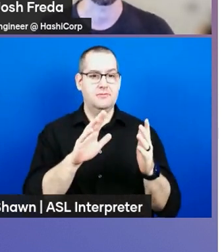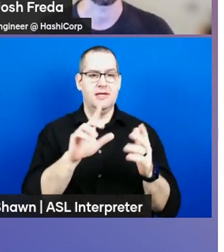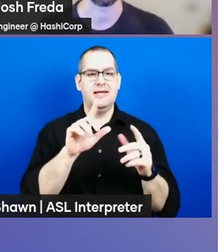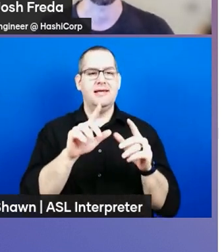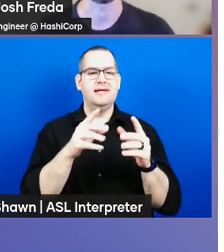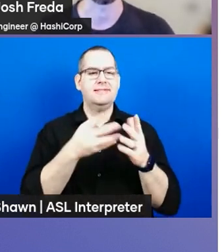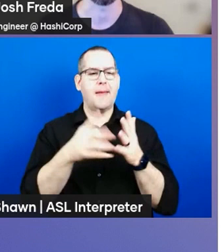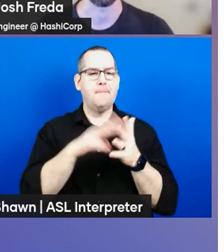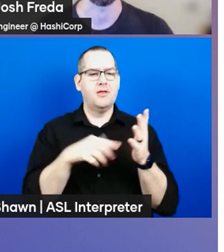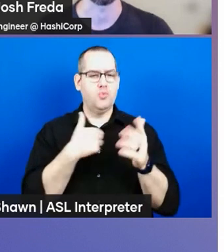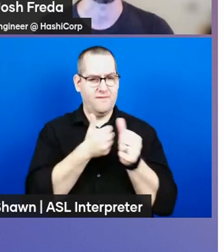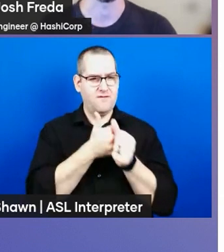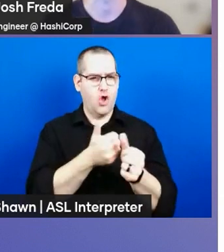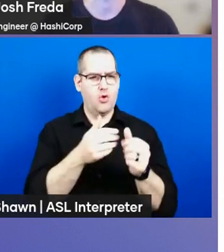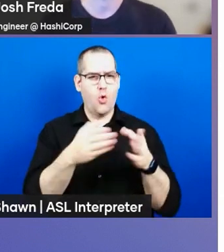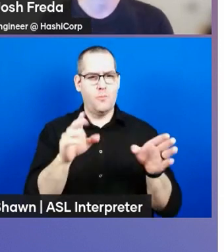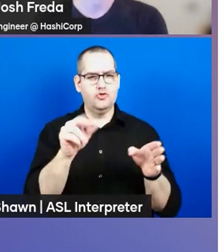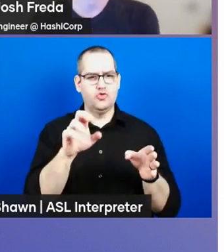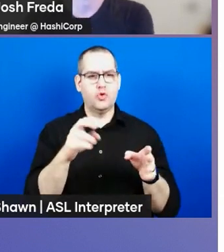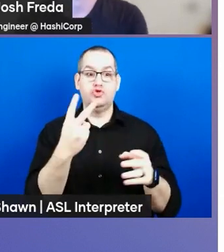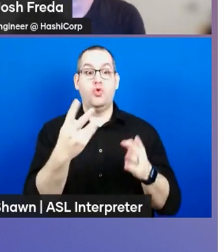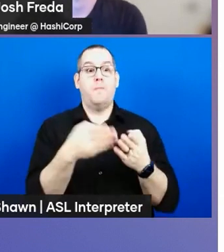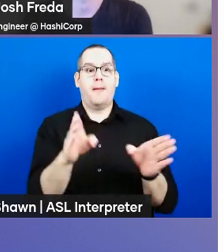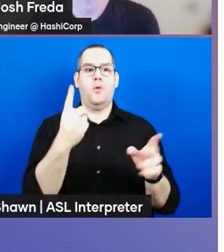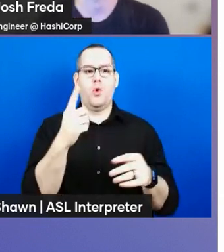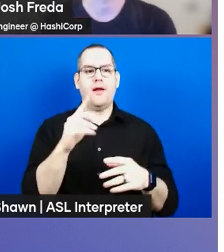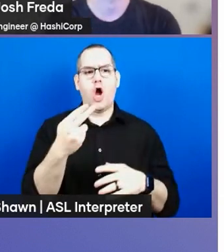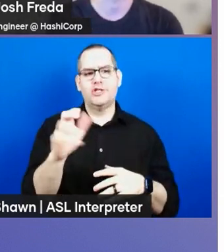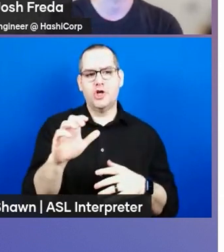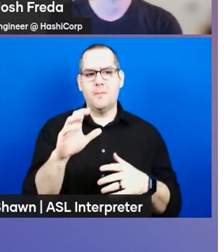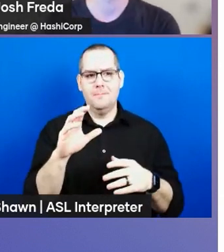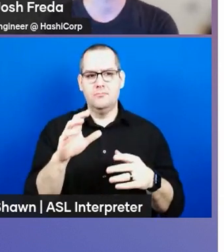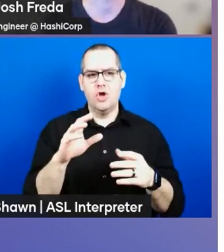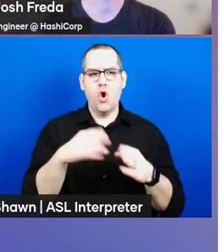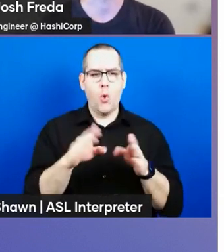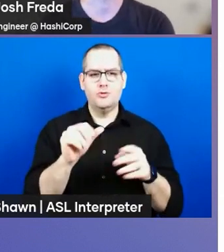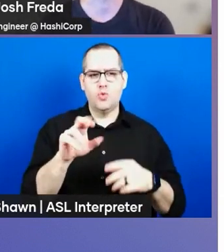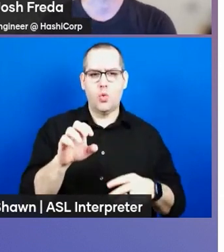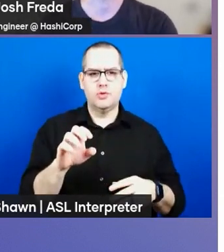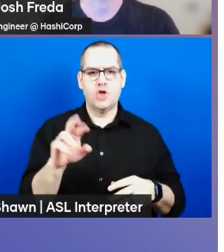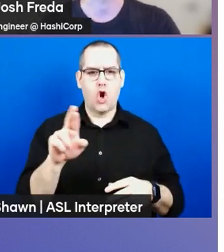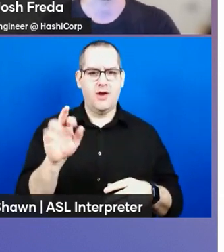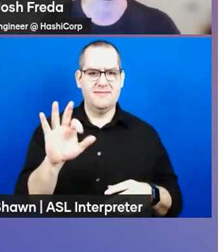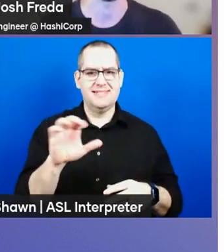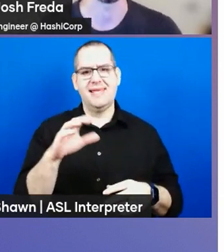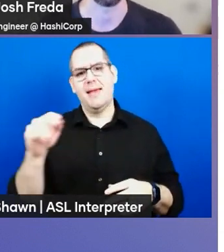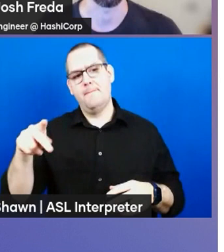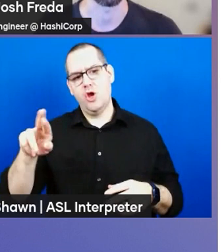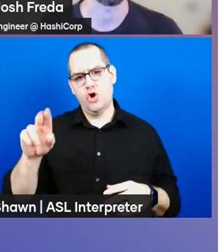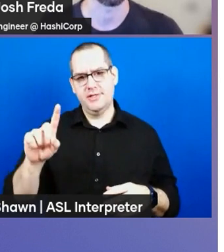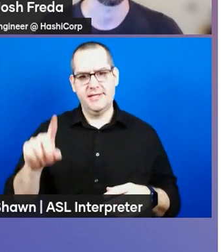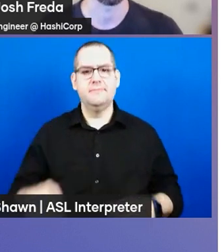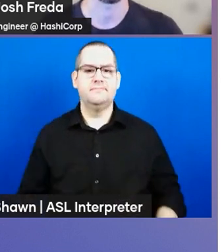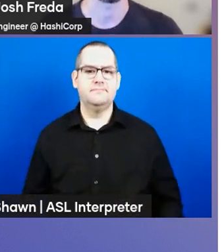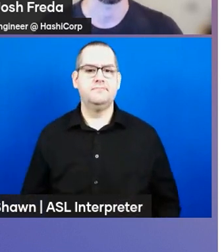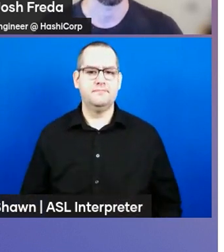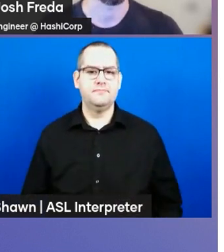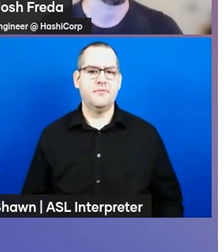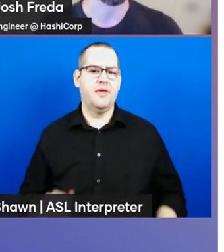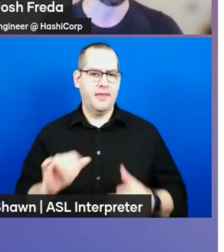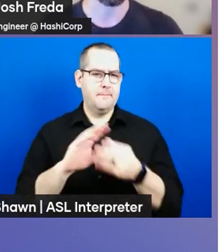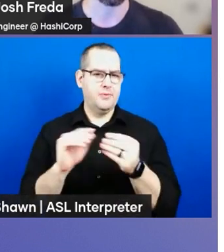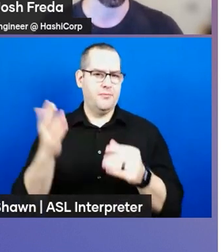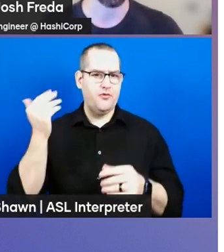with Hermes. These are the two public ones that HashiCorp has open sourced, RFCs and PRDs, like Mishra was mentioning